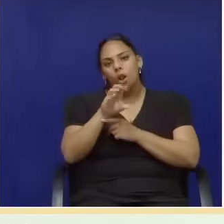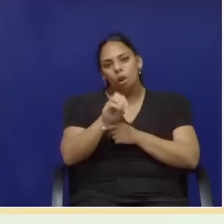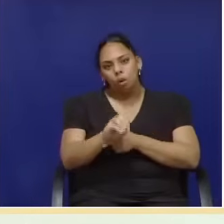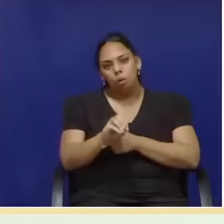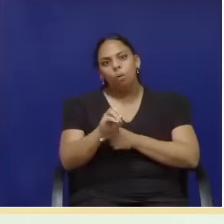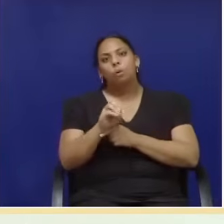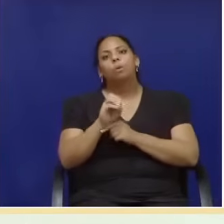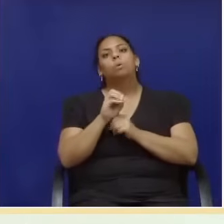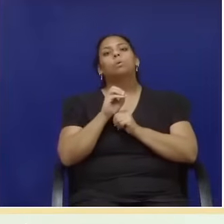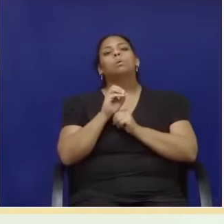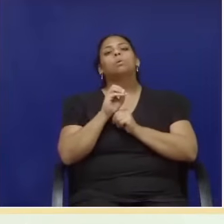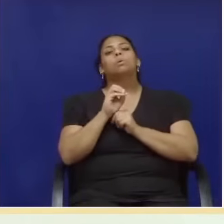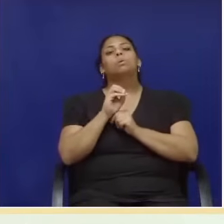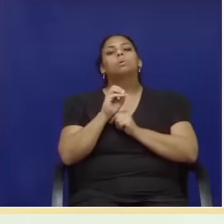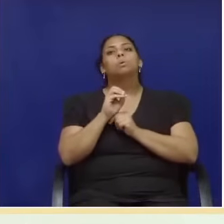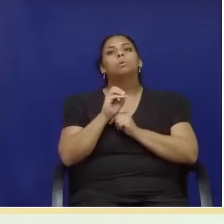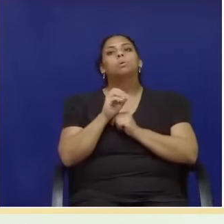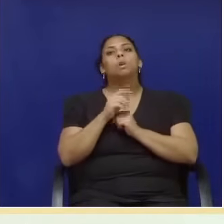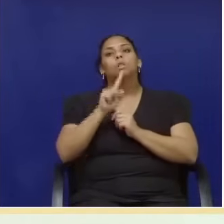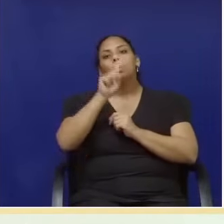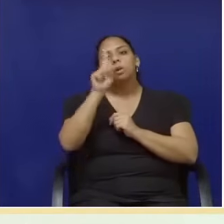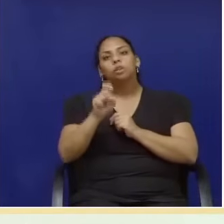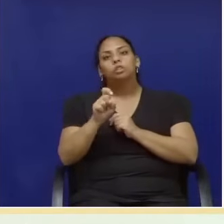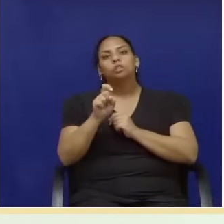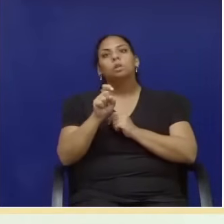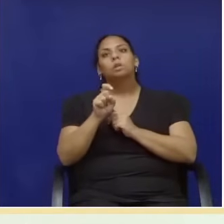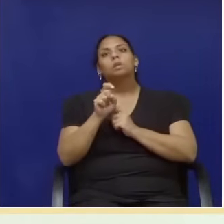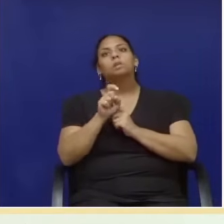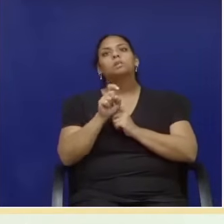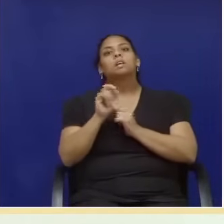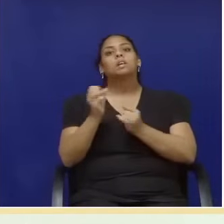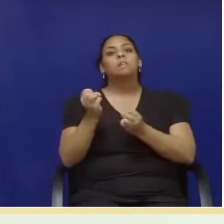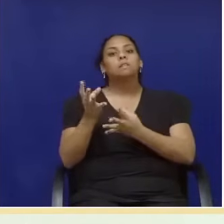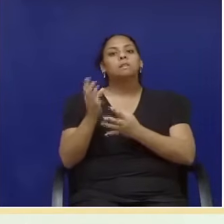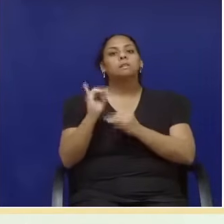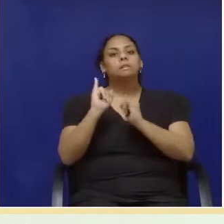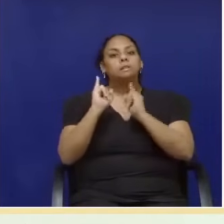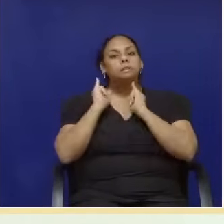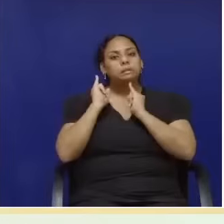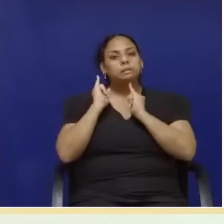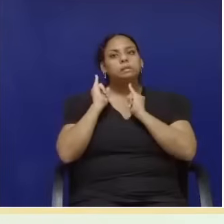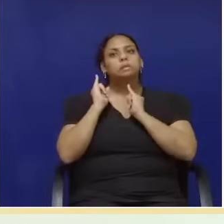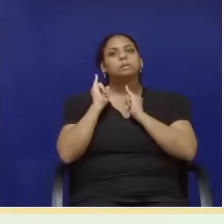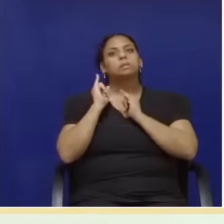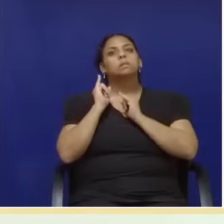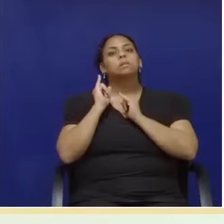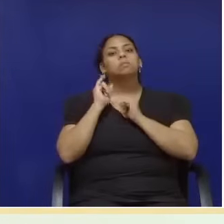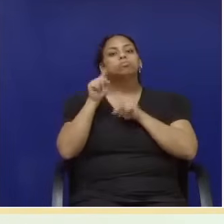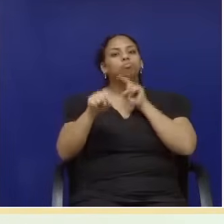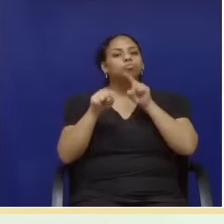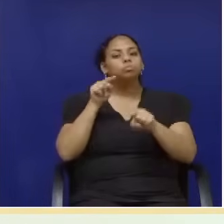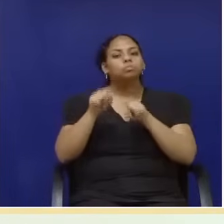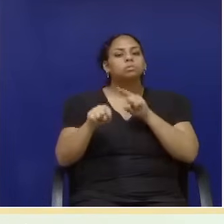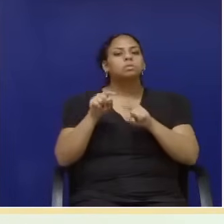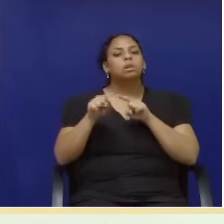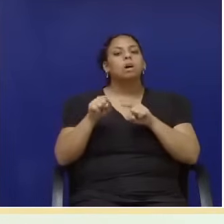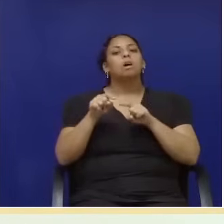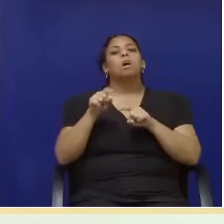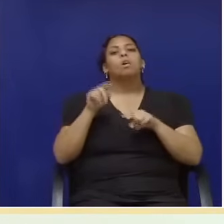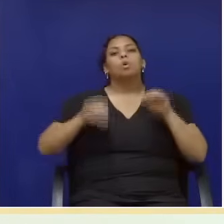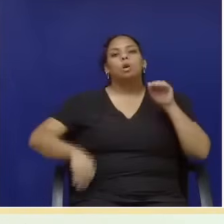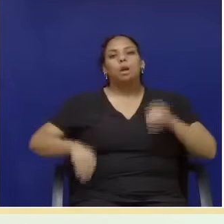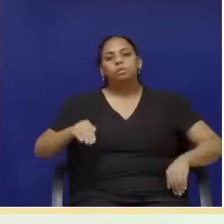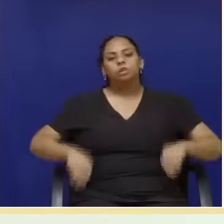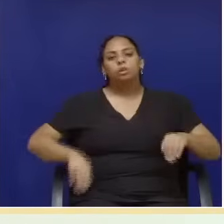Constitutional Development. The question is, given the serious allegations of fraud and corruption involving officials at the